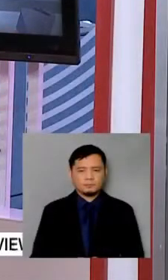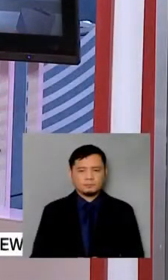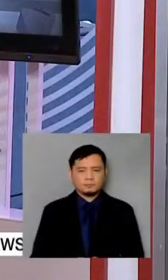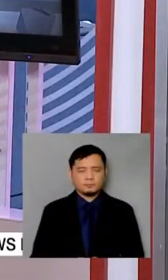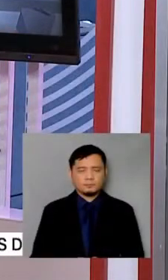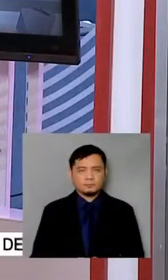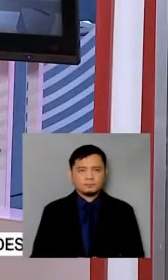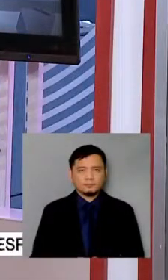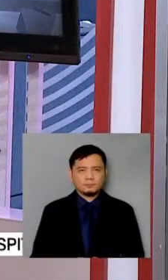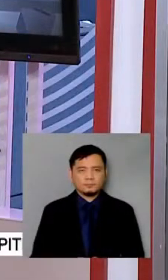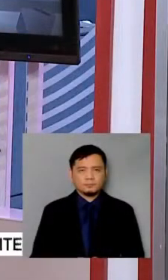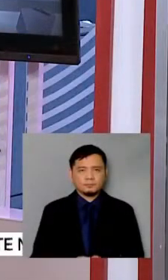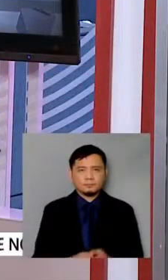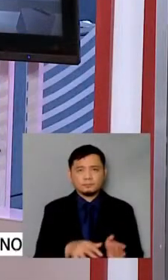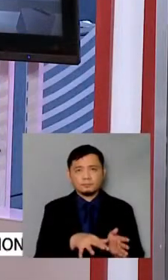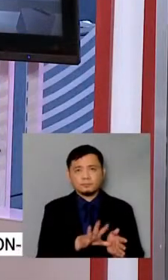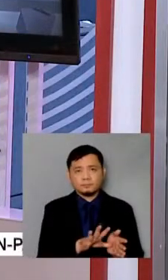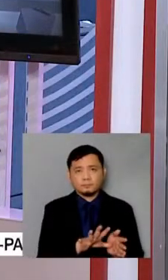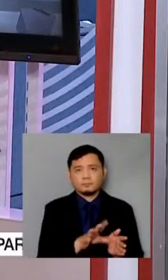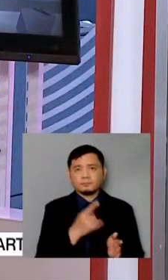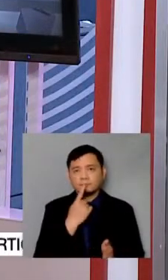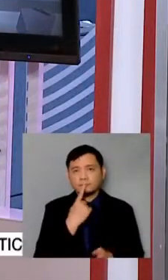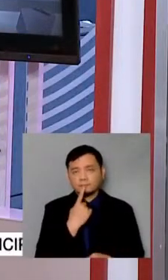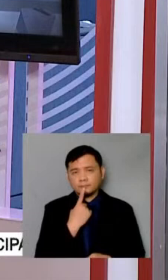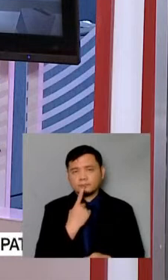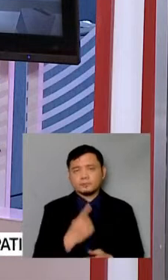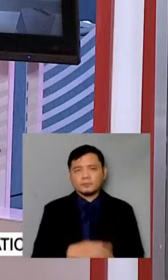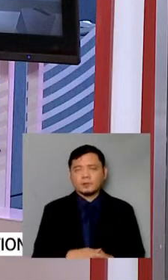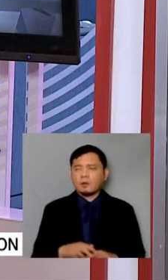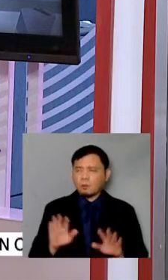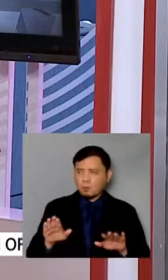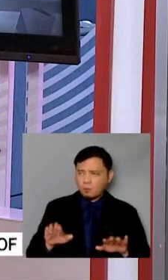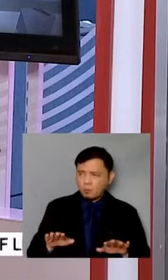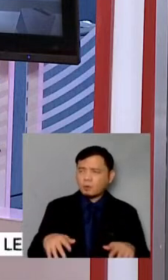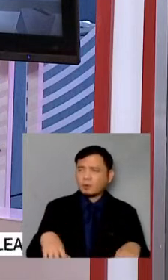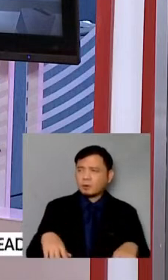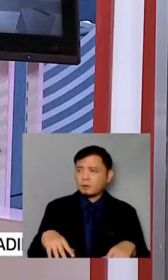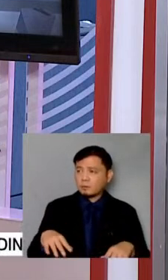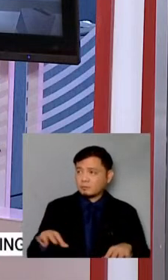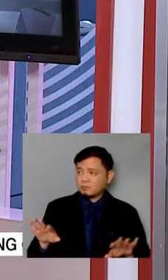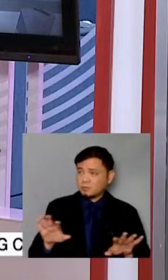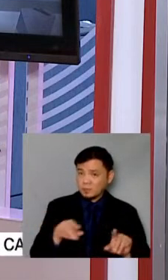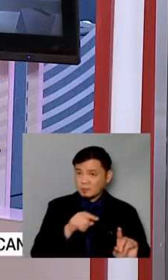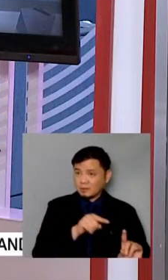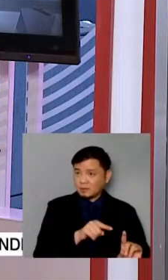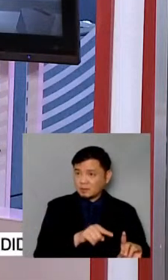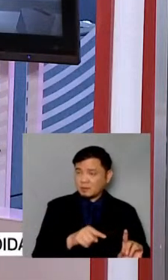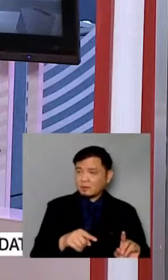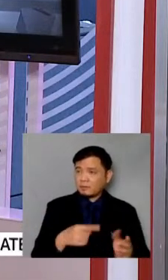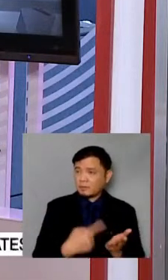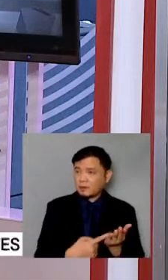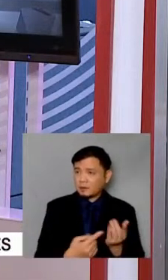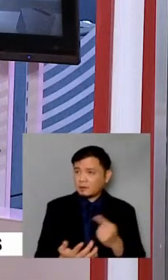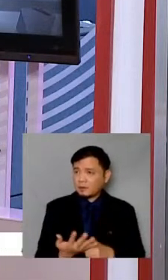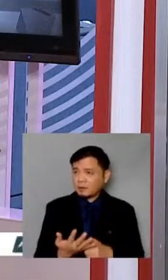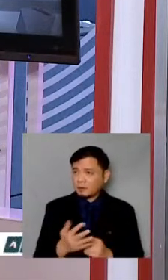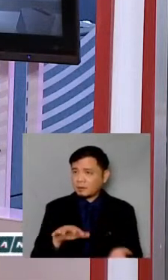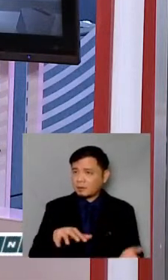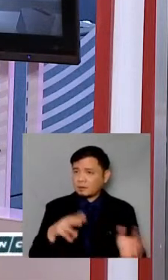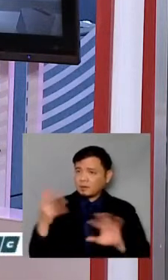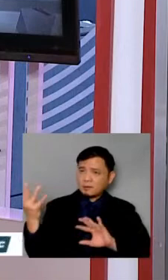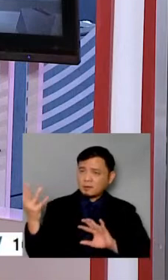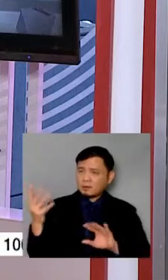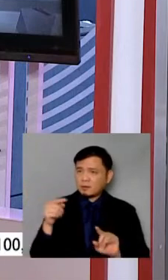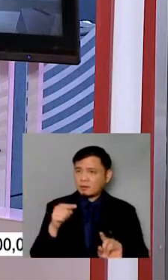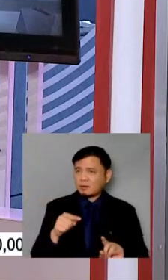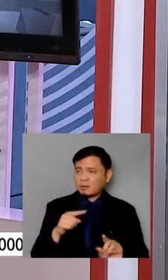The Philippine poll body assures the public their investigation into the scrap presidential and vice presidential town hall debates will